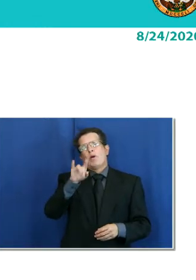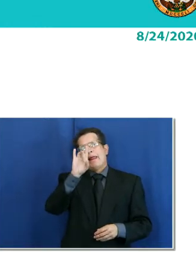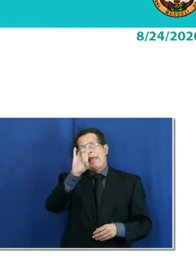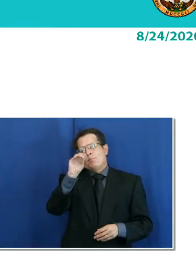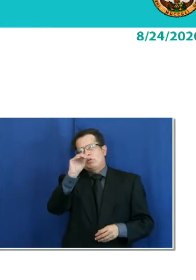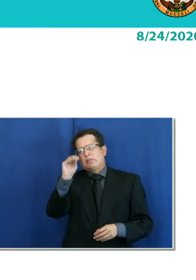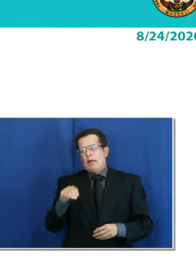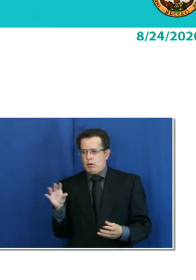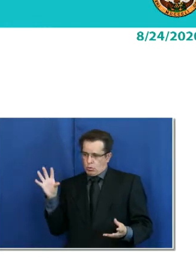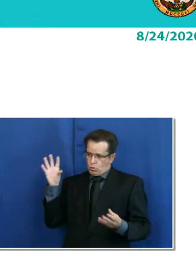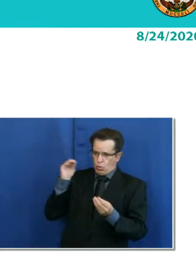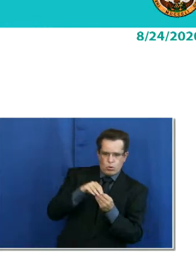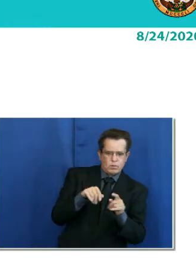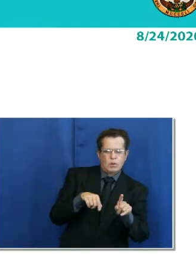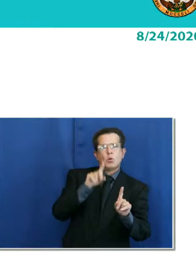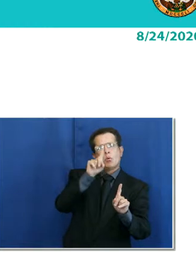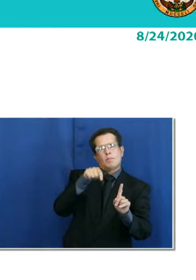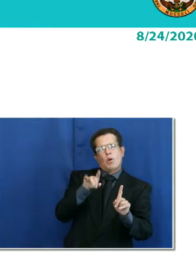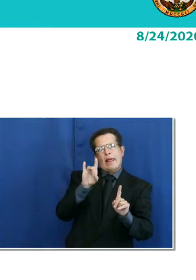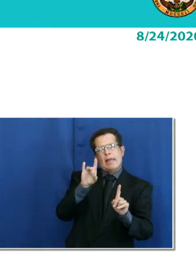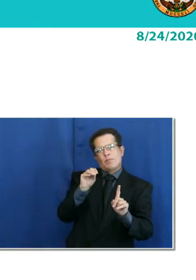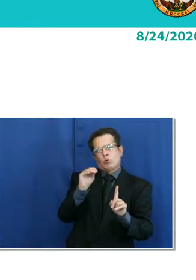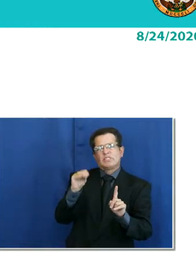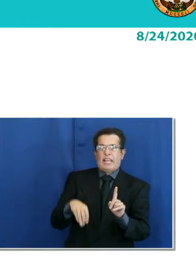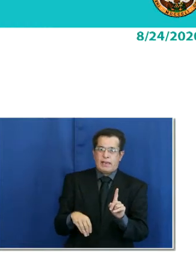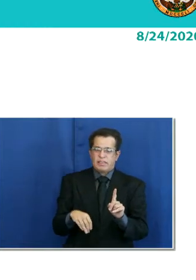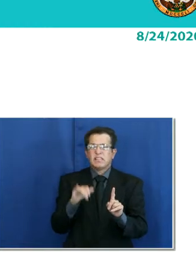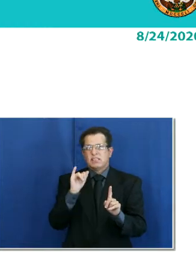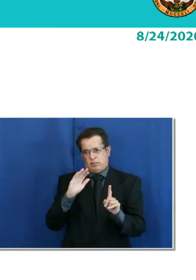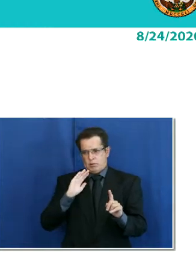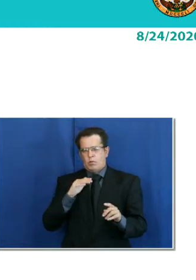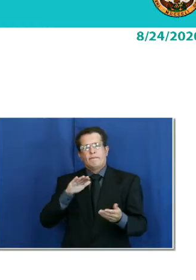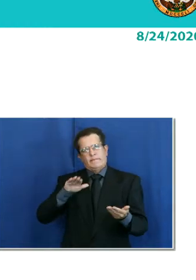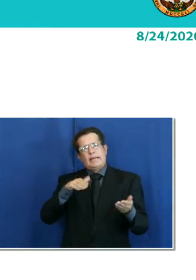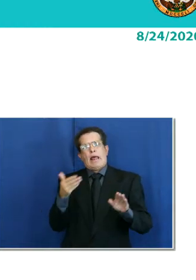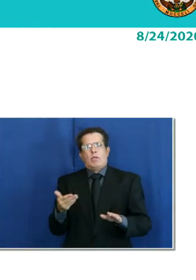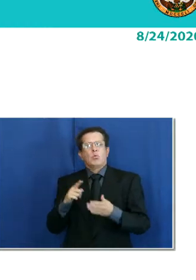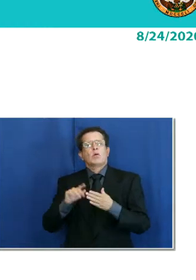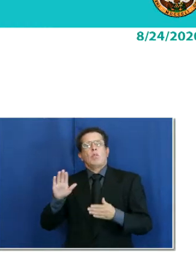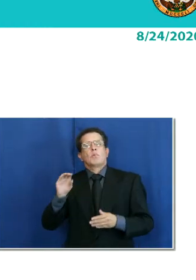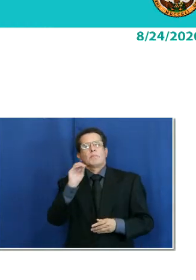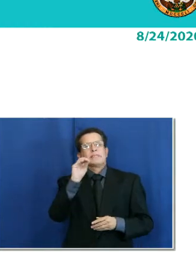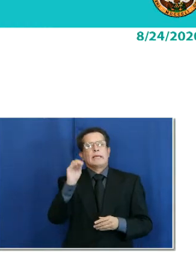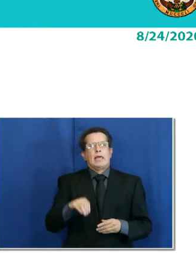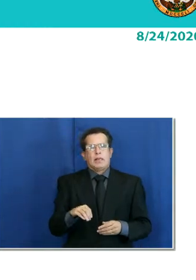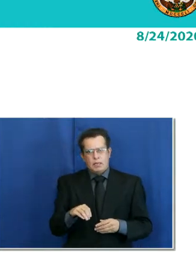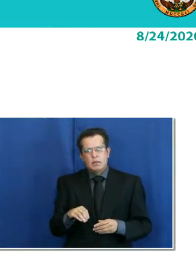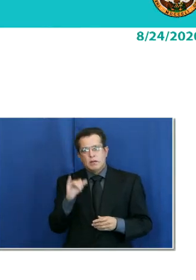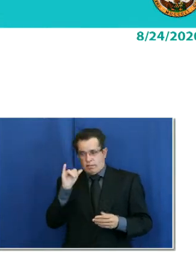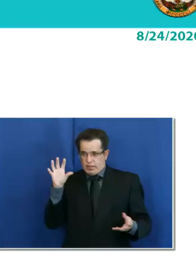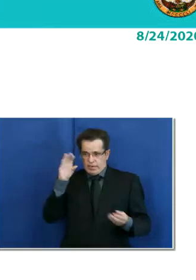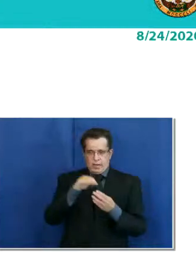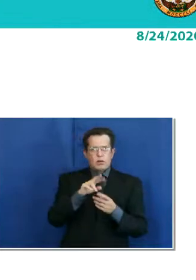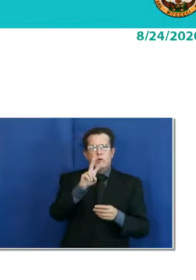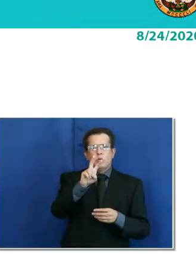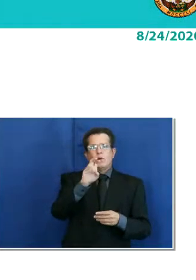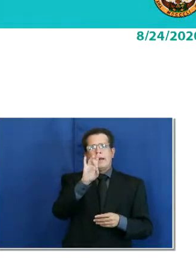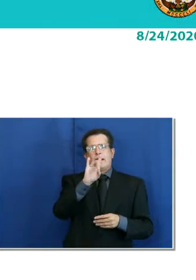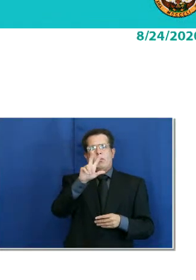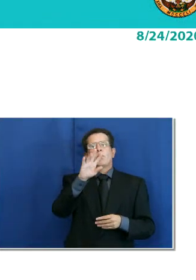1.8% of the total number of cases, and this is also our county's case fatality ratio. Of the deaths, 283